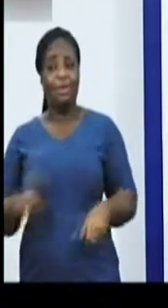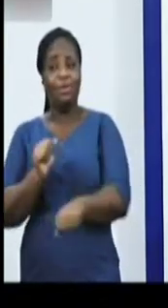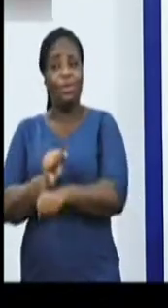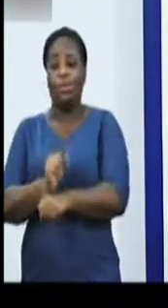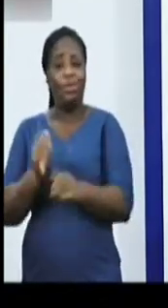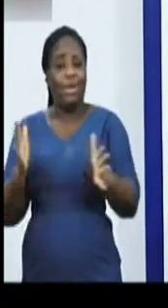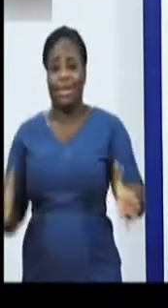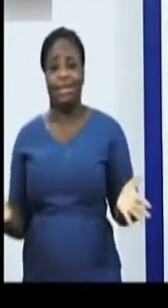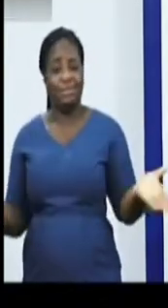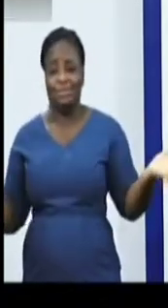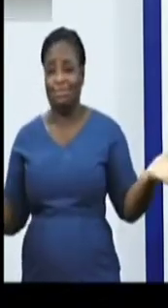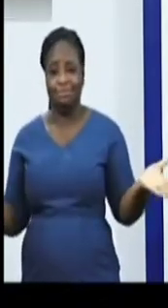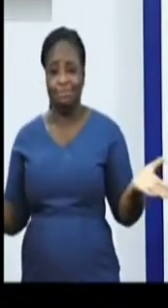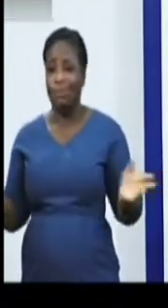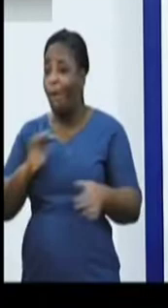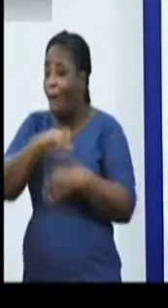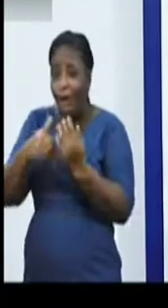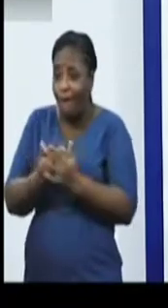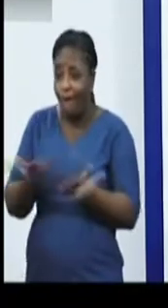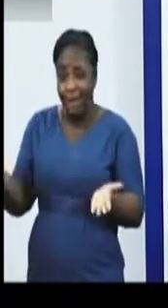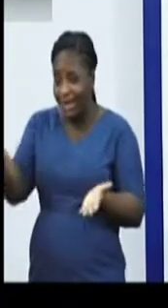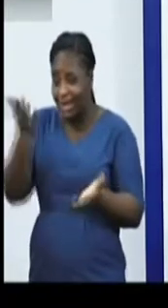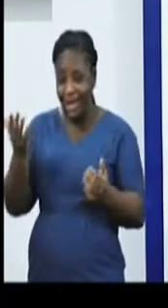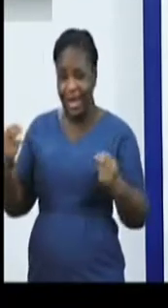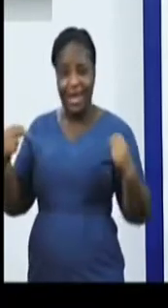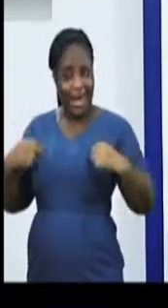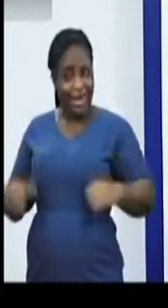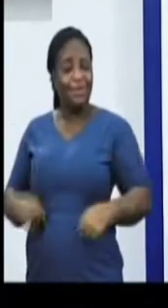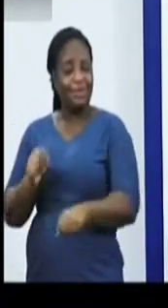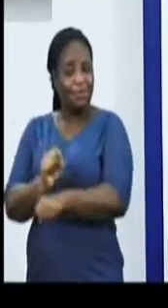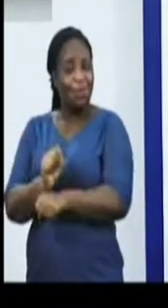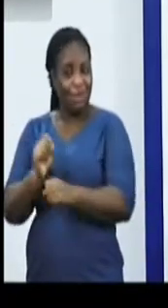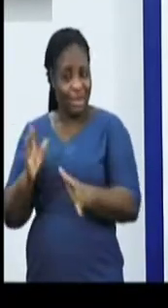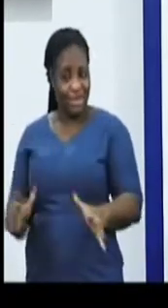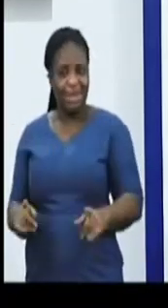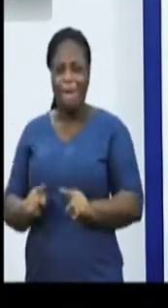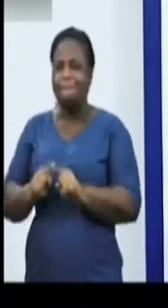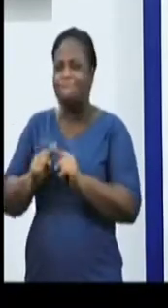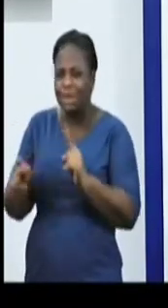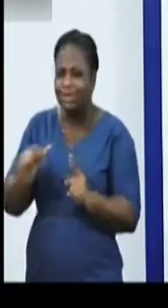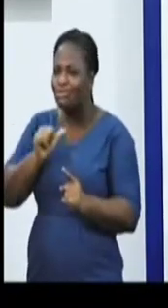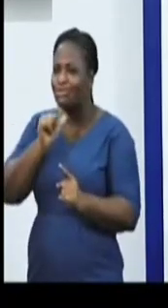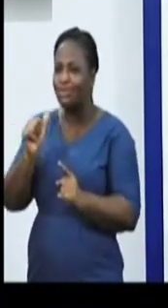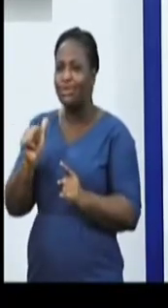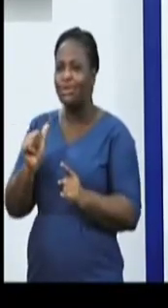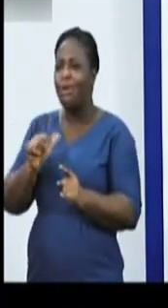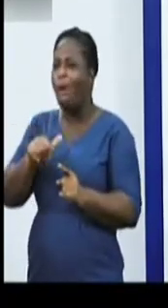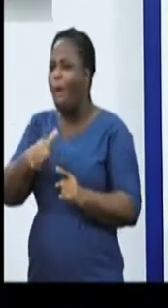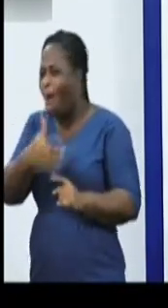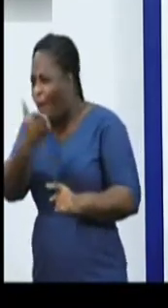All of us are health workers. But not all of us will do some